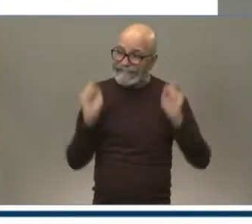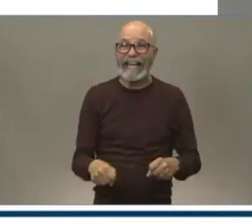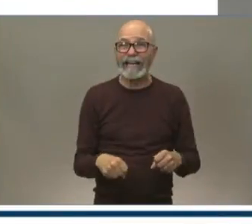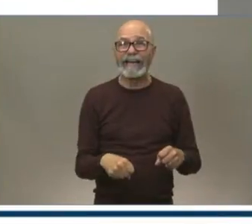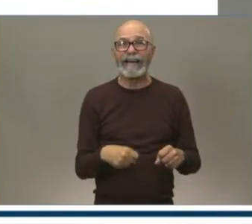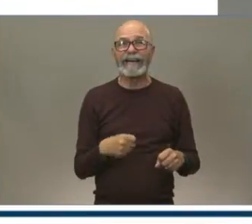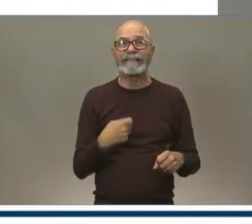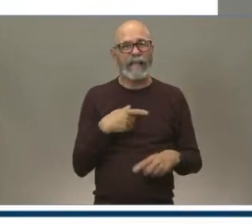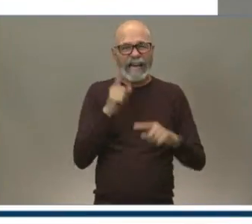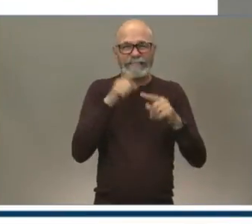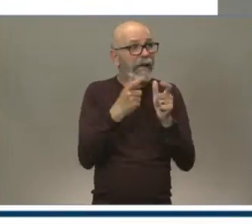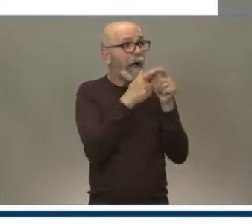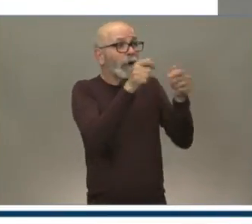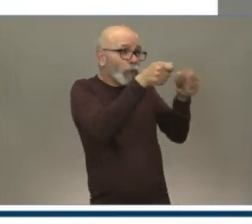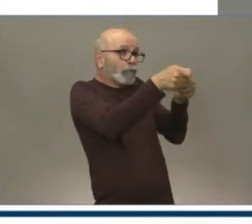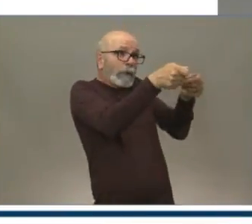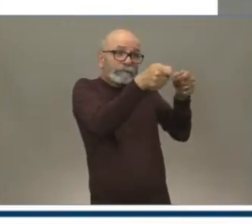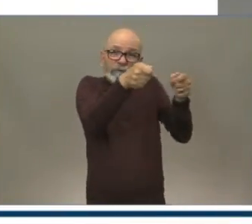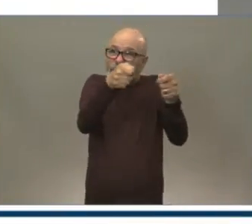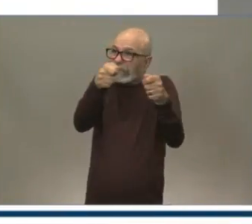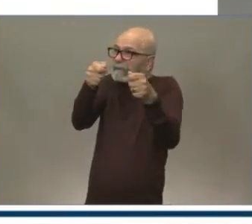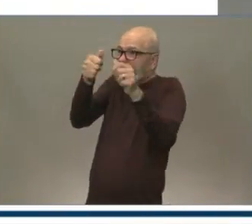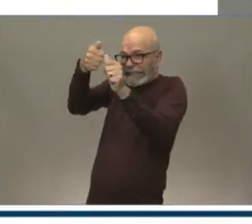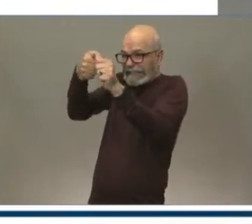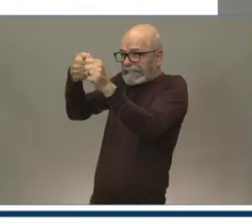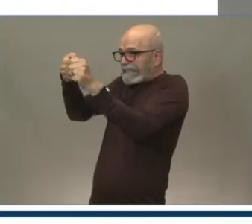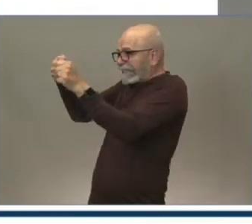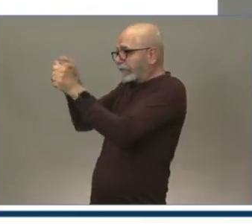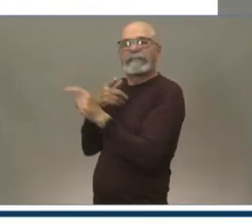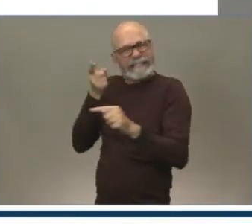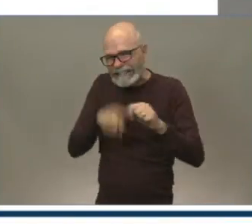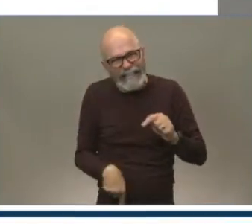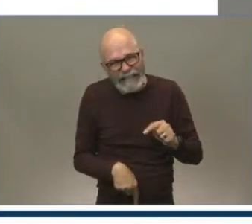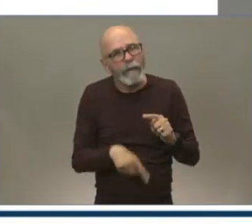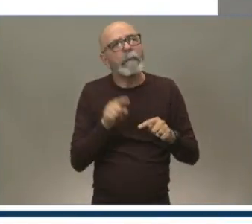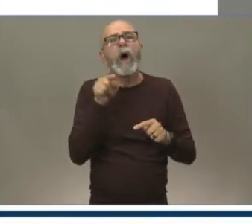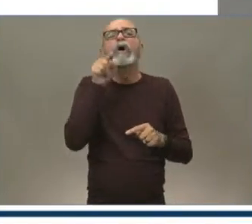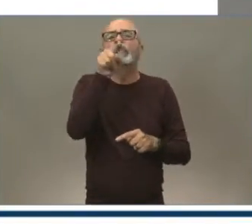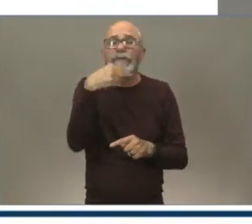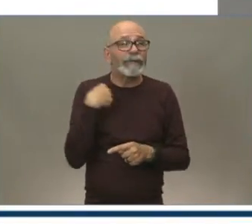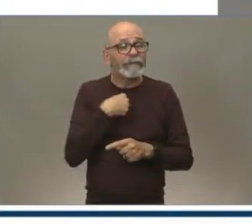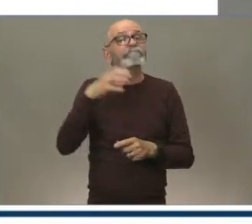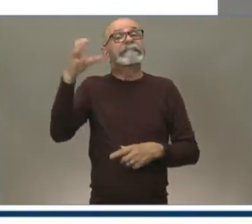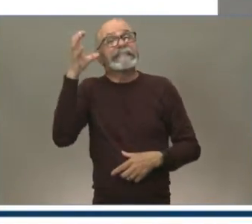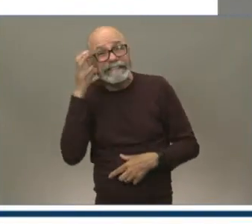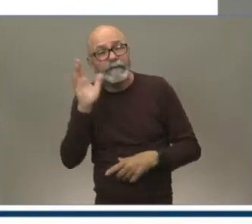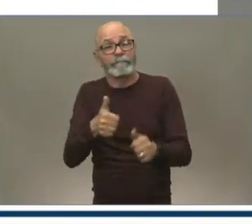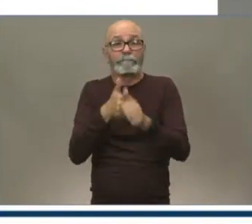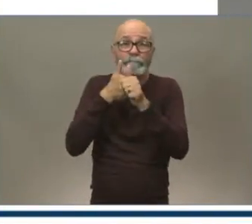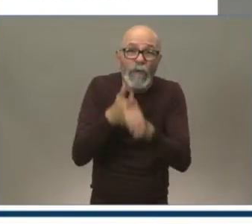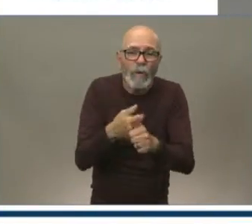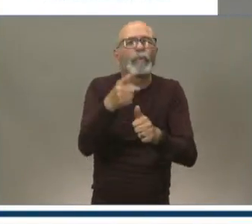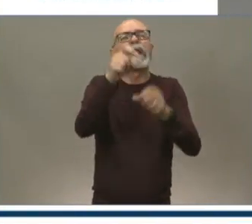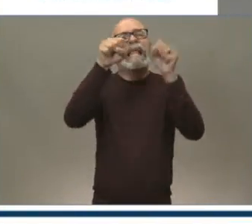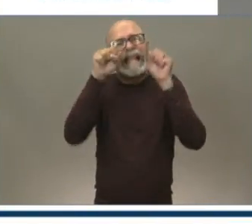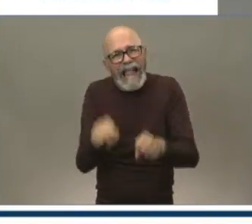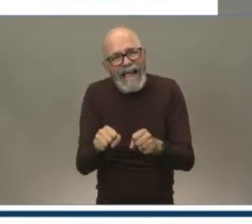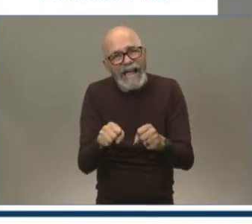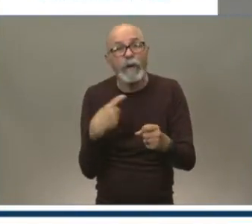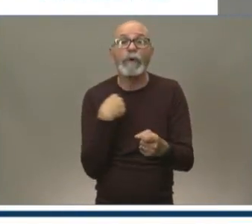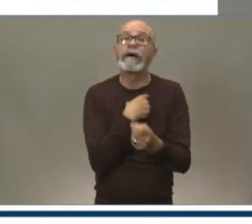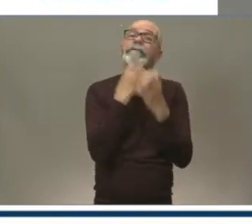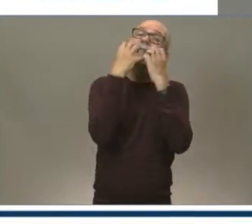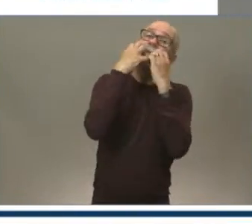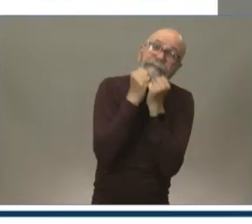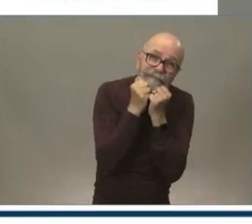Scotian. But I'm confident that we have shown we are up to the task. So please continue to care for one another, build up